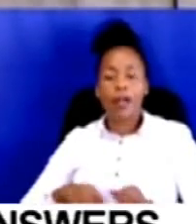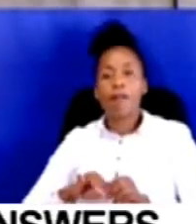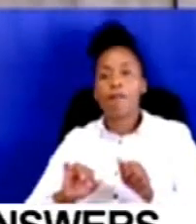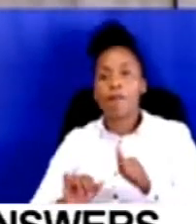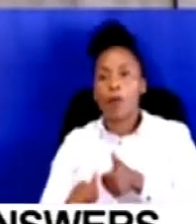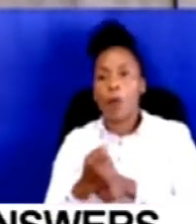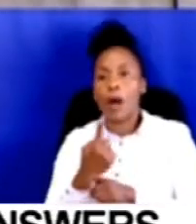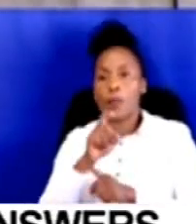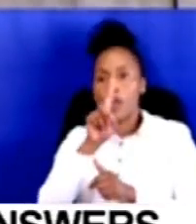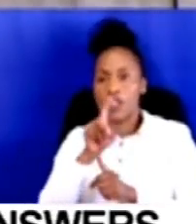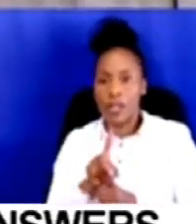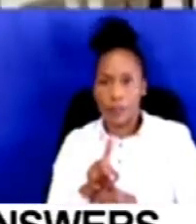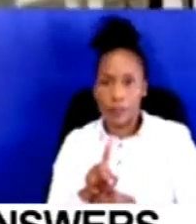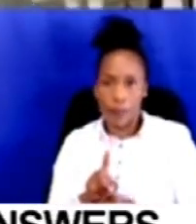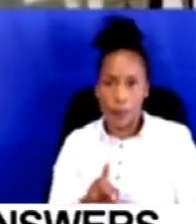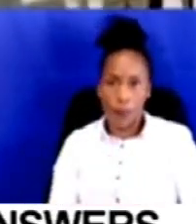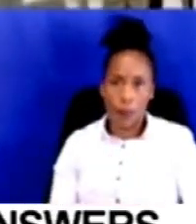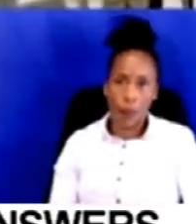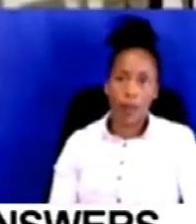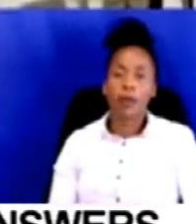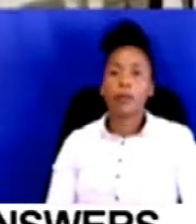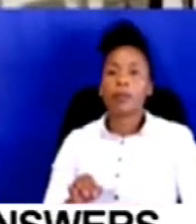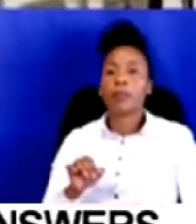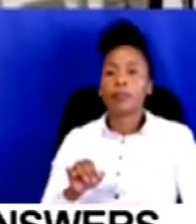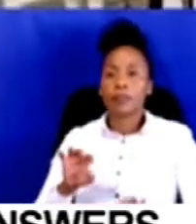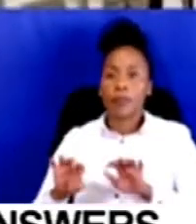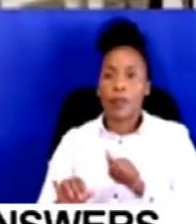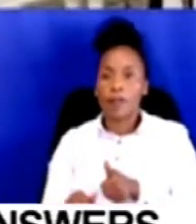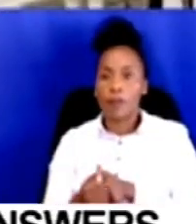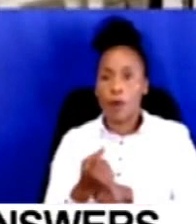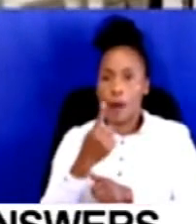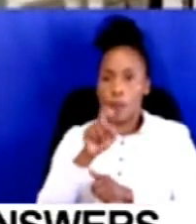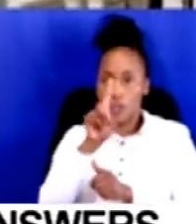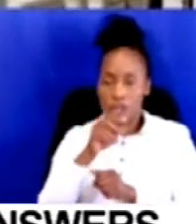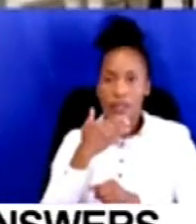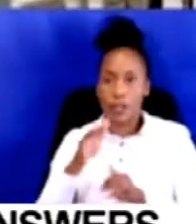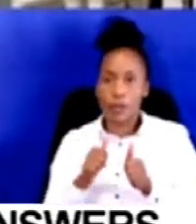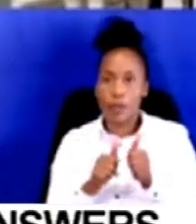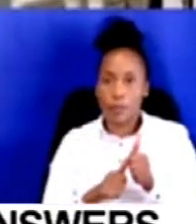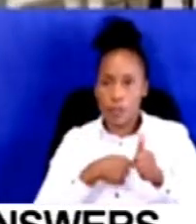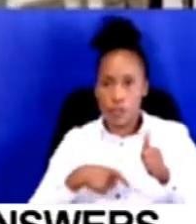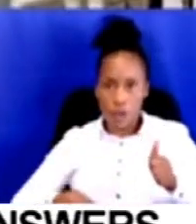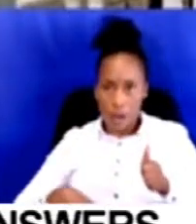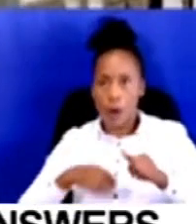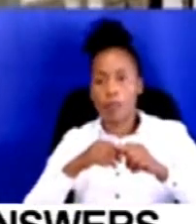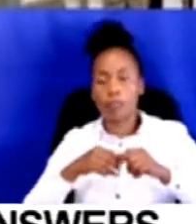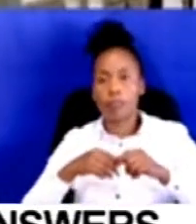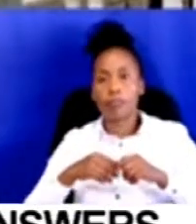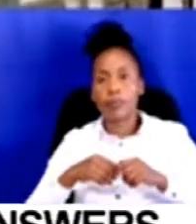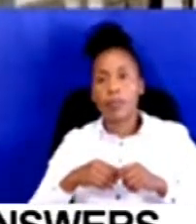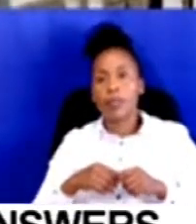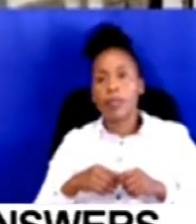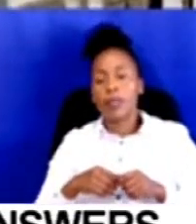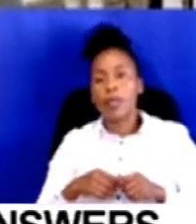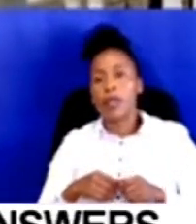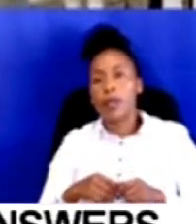There is indeed a follow-up question. Thank you, Deputy Chair. Deputy President, I must take issue with